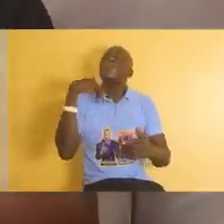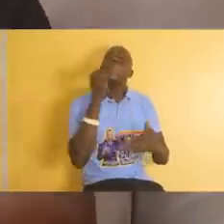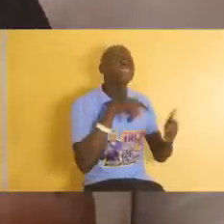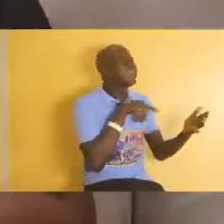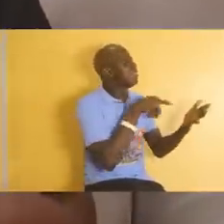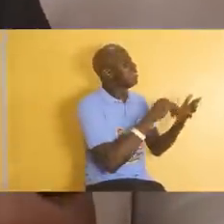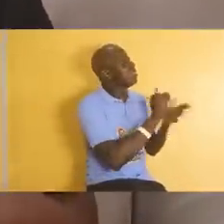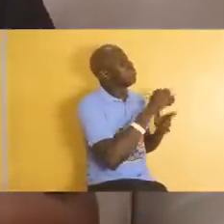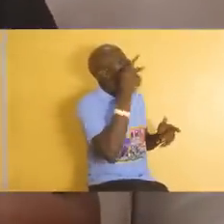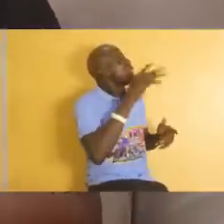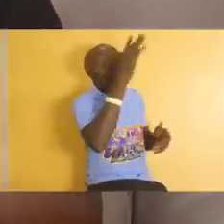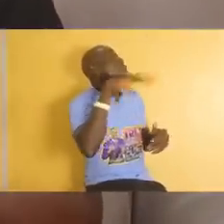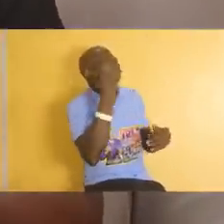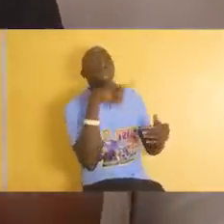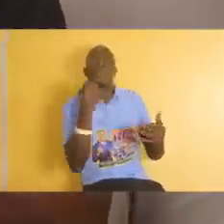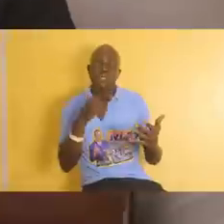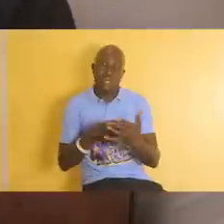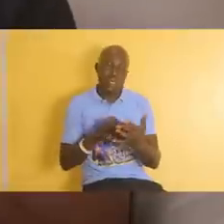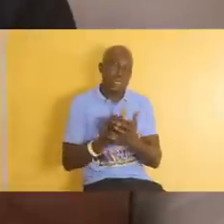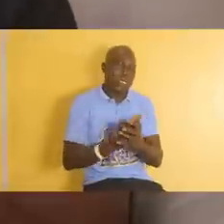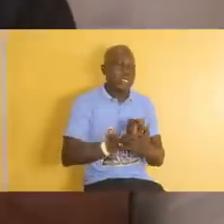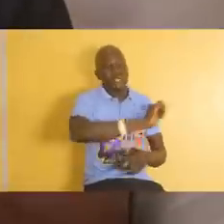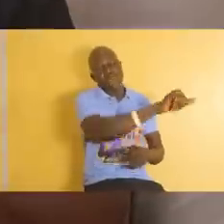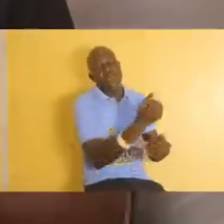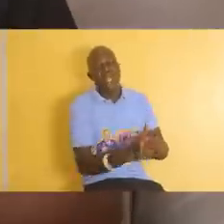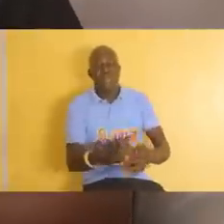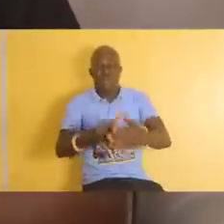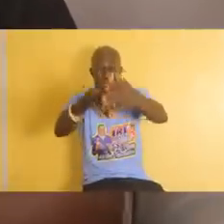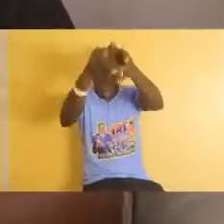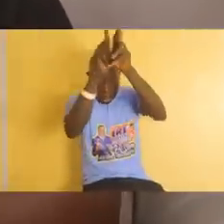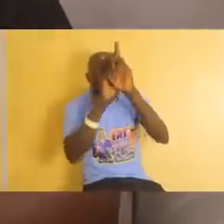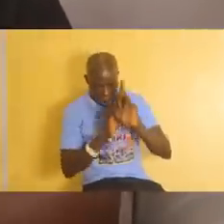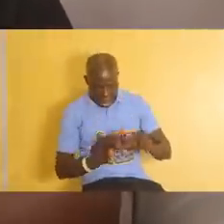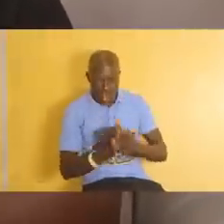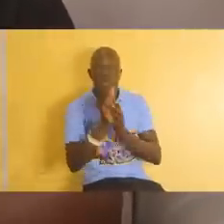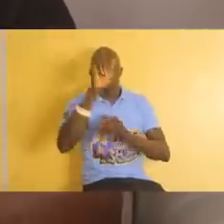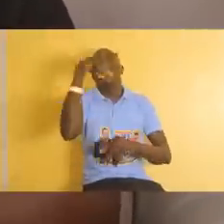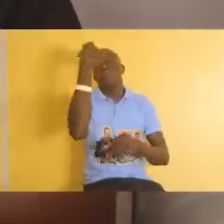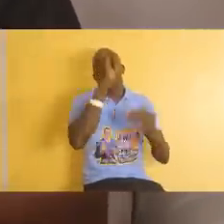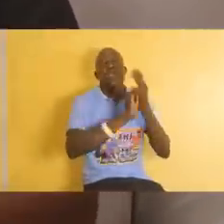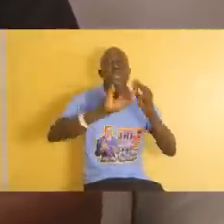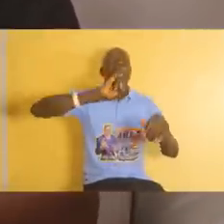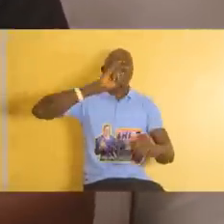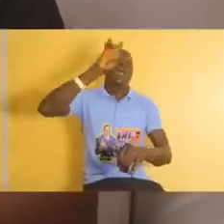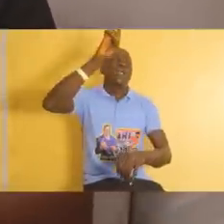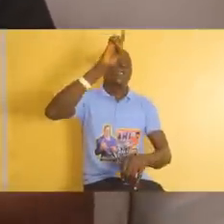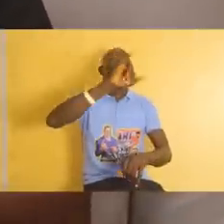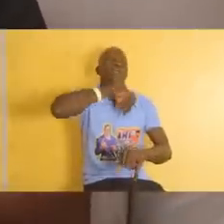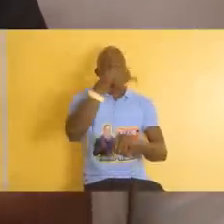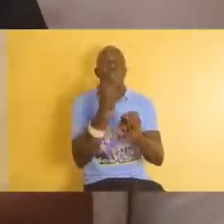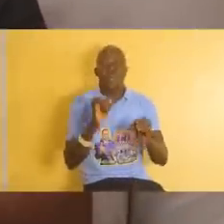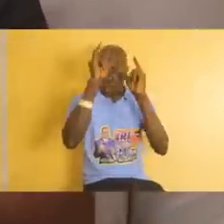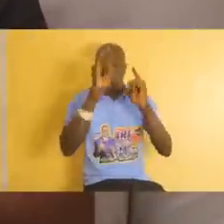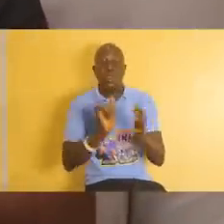I asked my great grandmother what is this? She said, you worship that idol. But